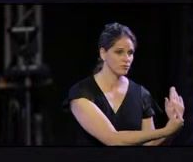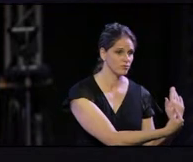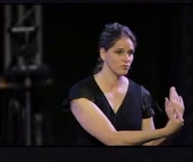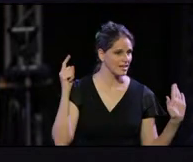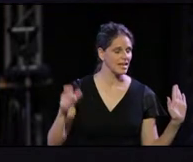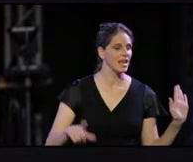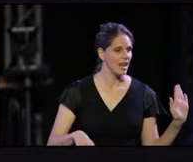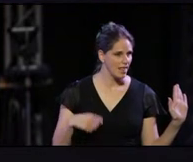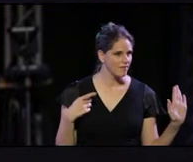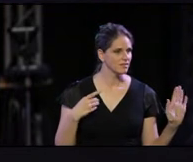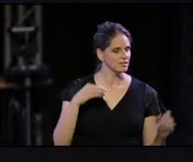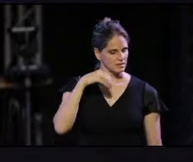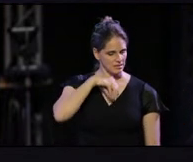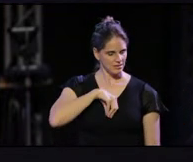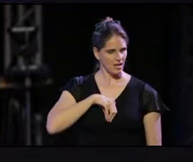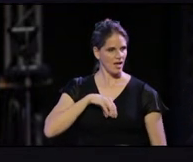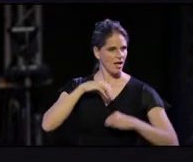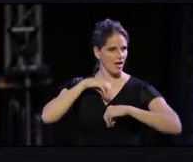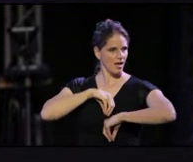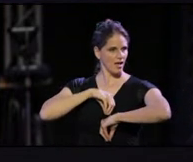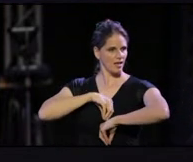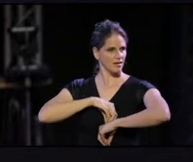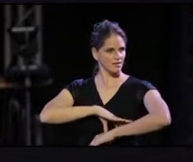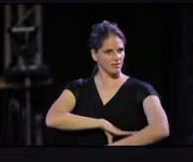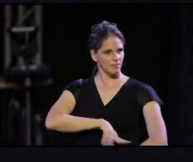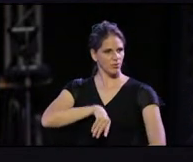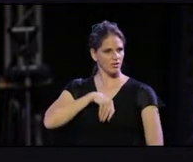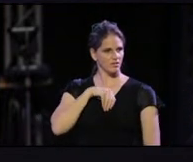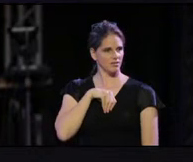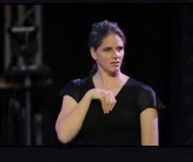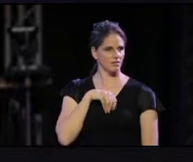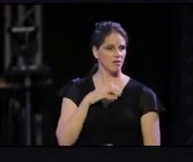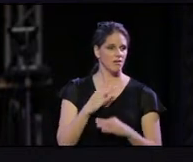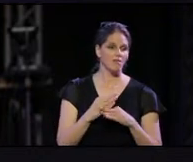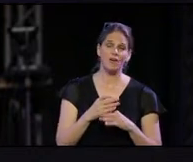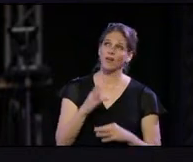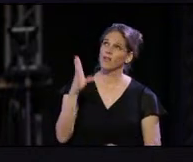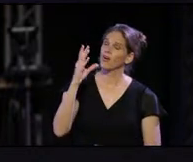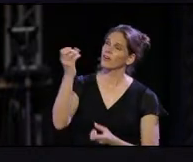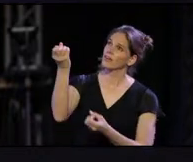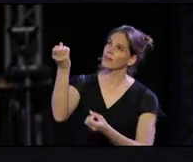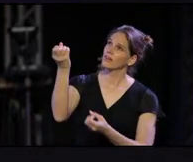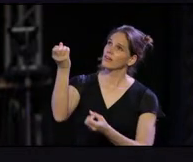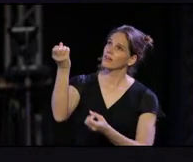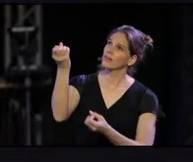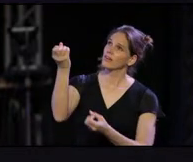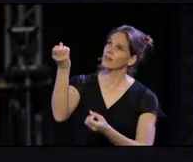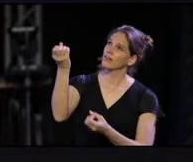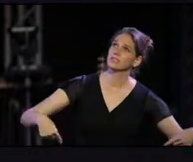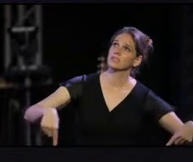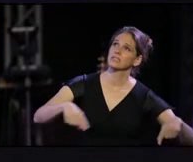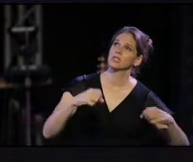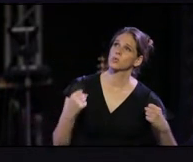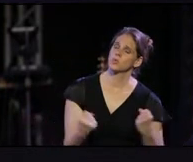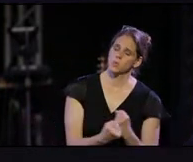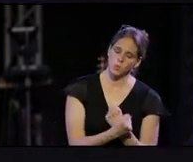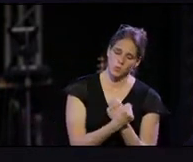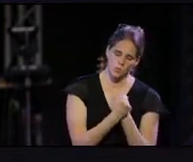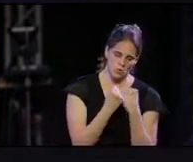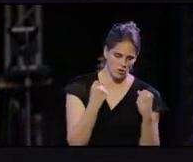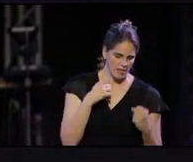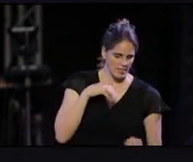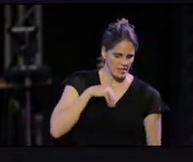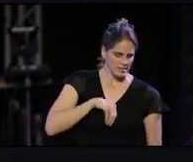and he lives in us. Father God, won't you give us as a church family the strength to go out there